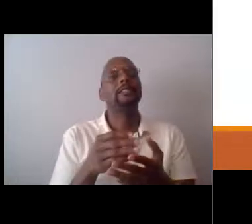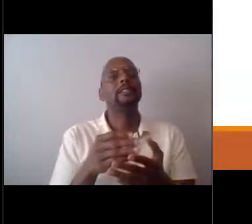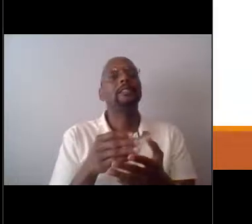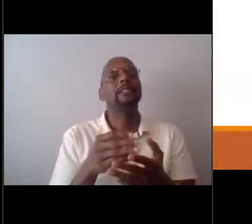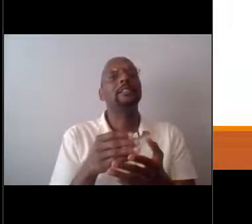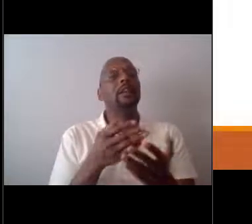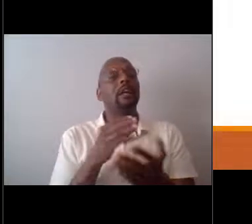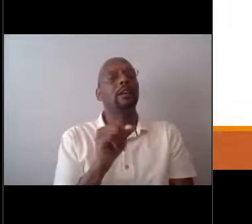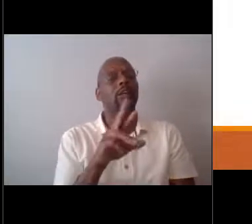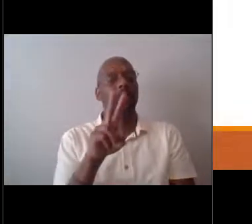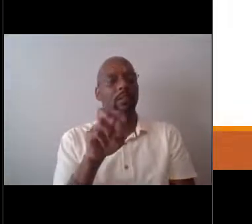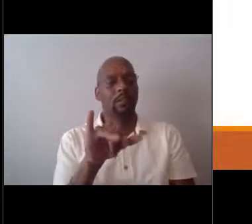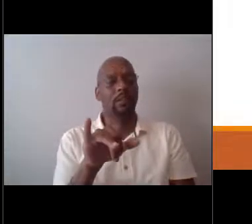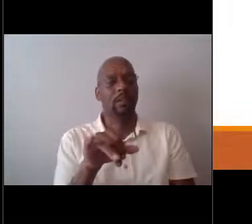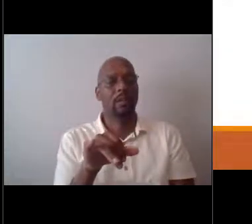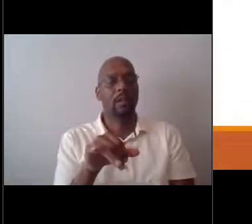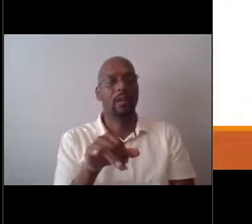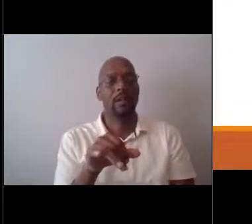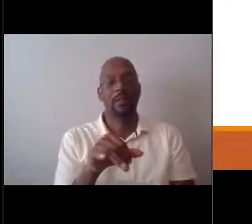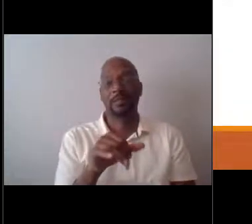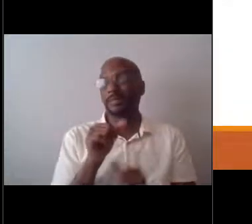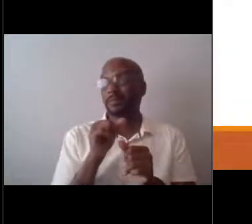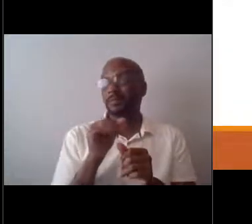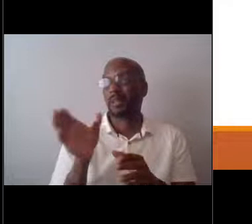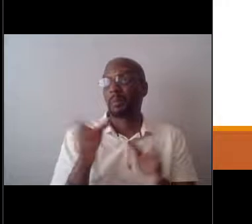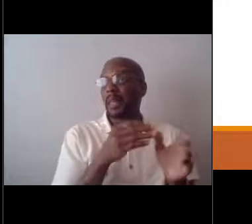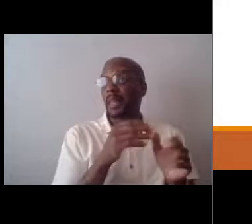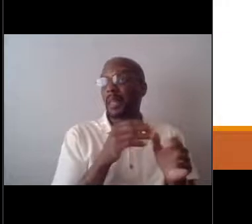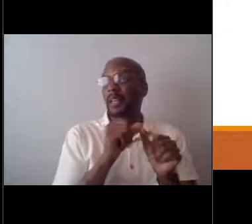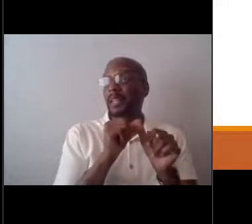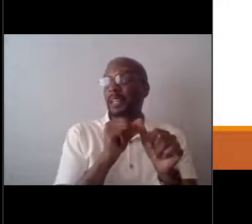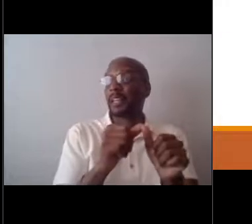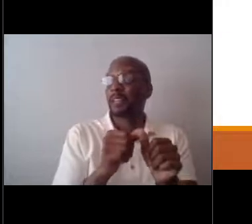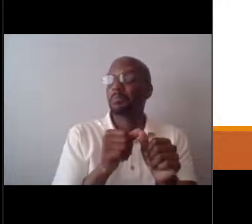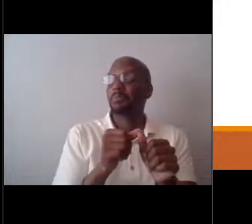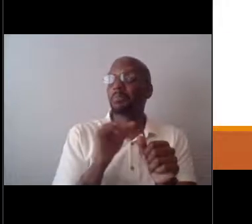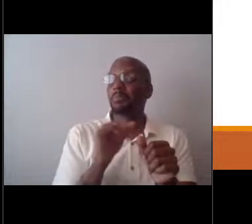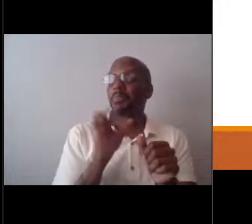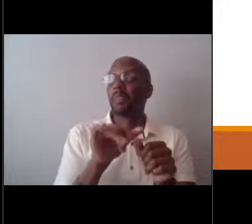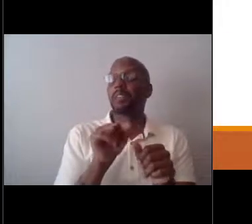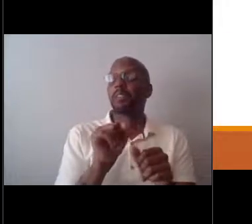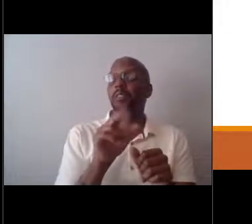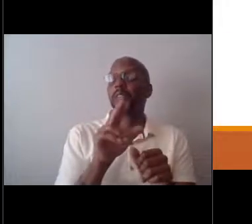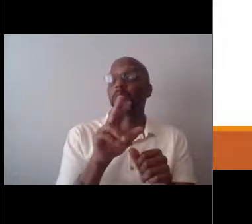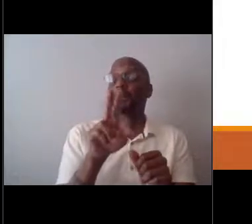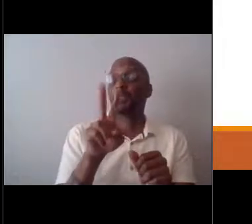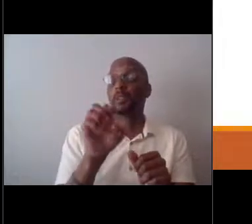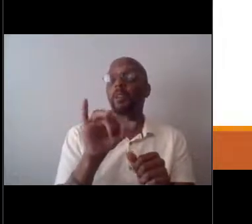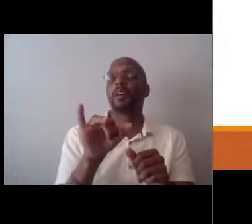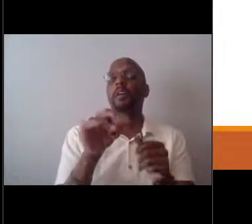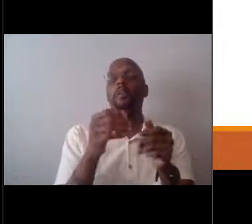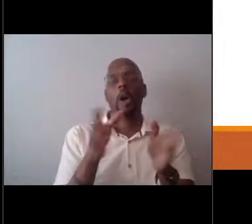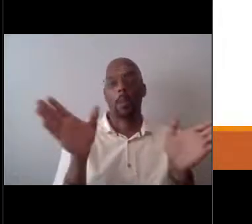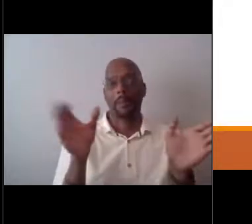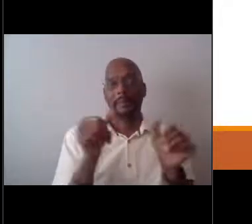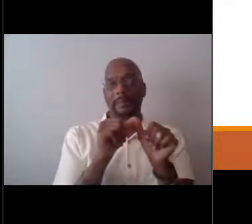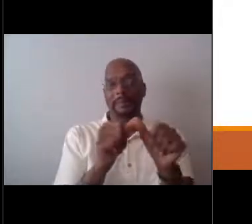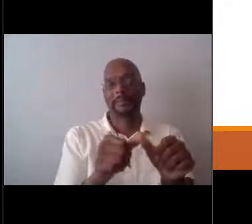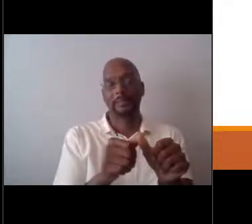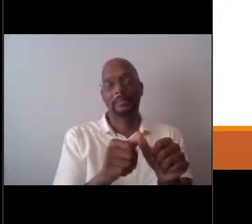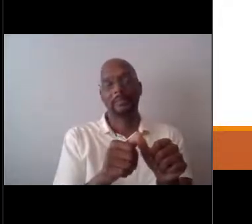public survey open during the entire development lifecycle of the equity index, we will be taking an initial look at the